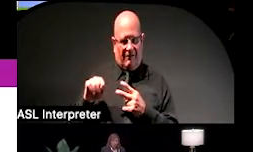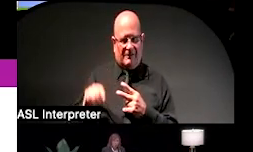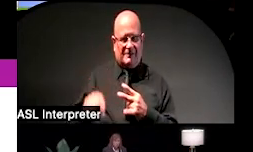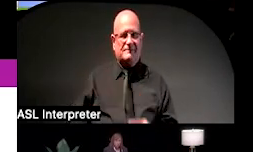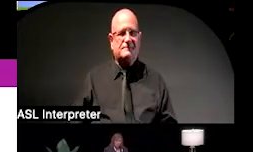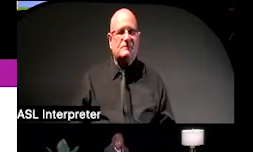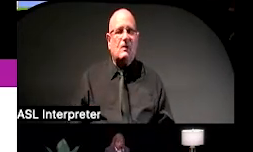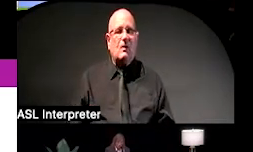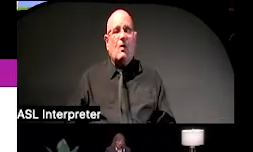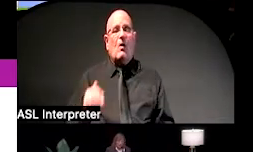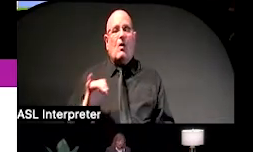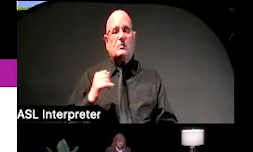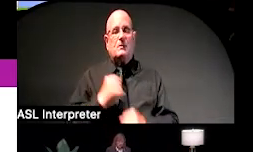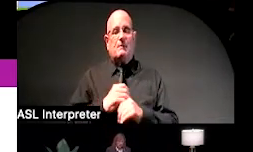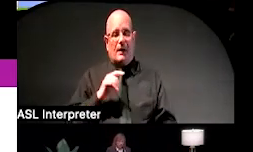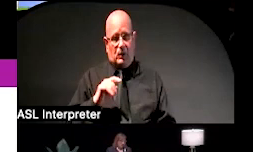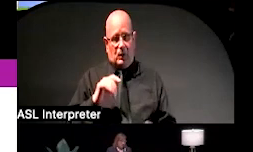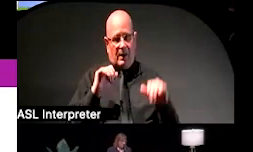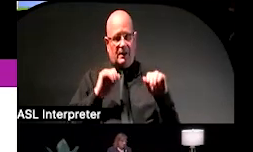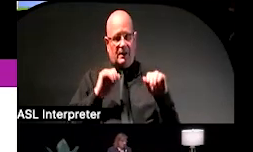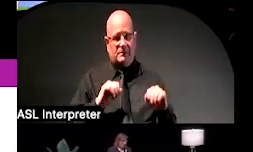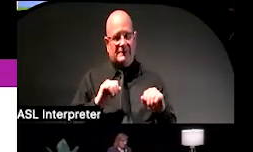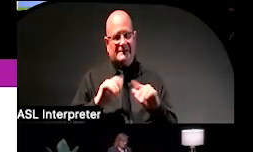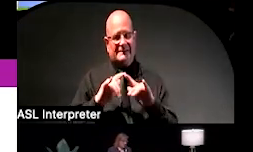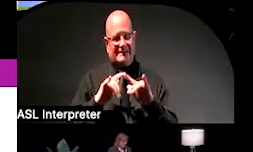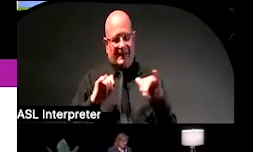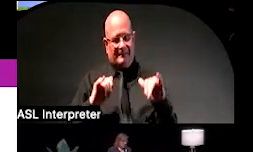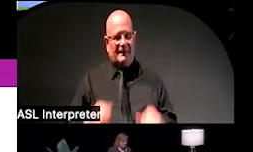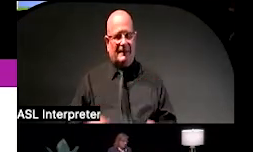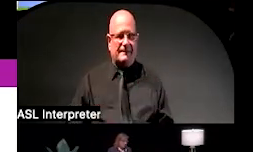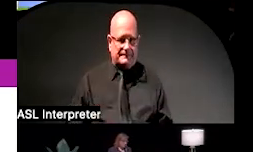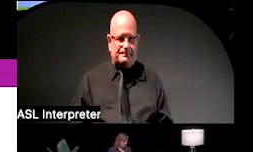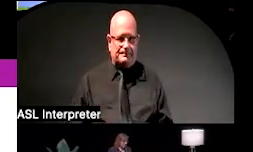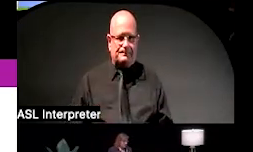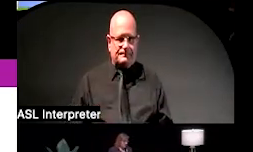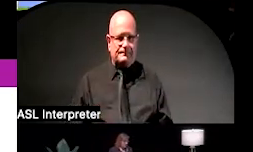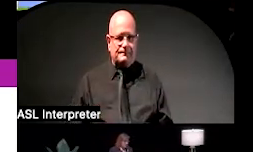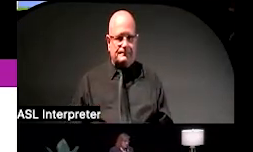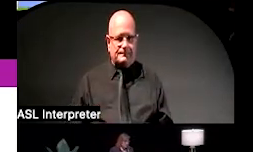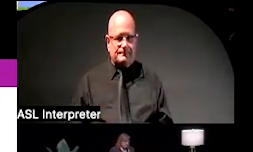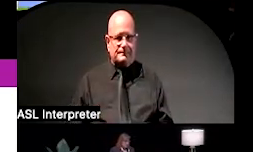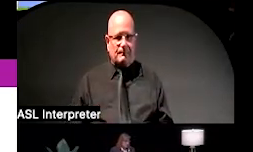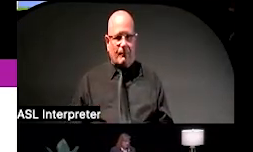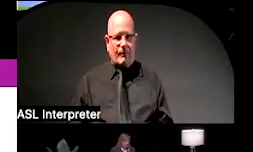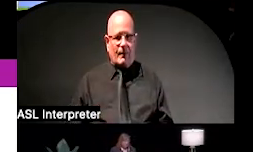and also make you eligible at the same time.